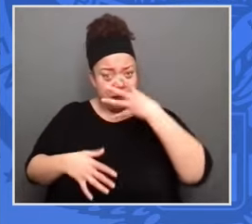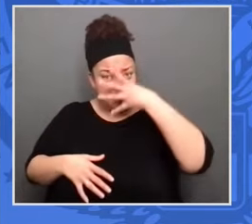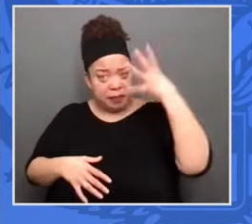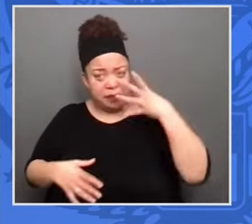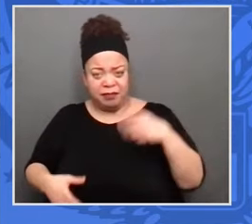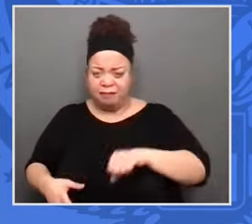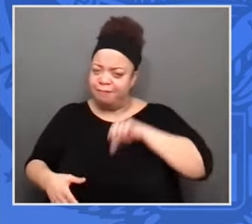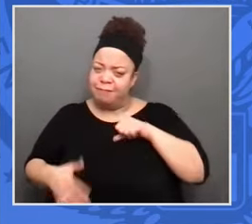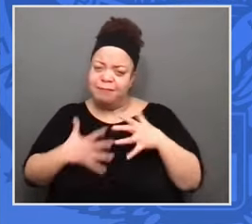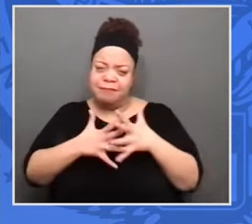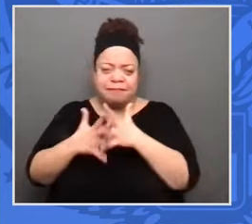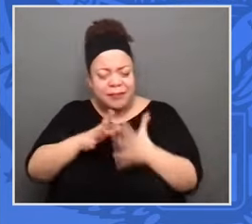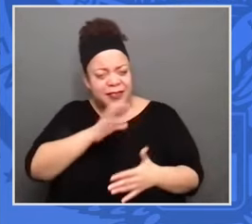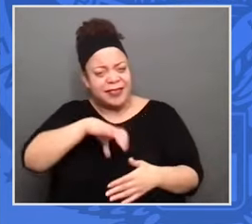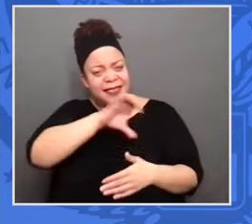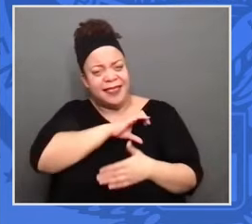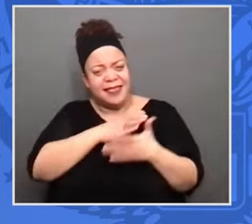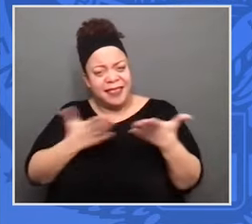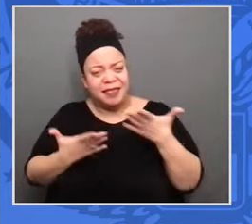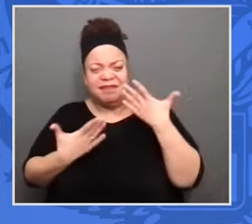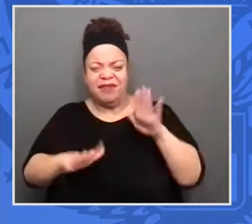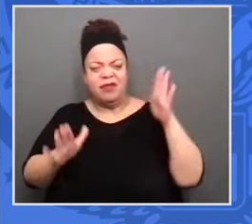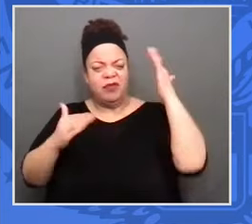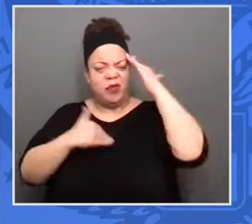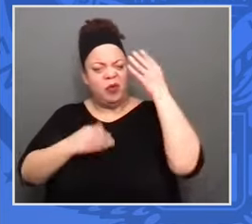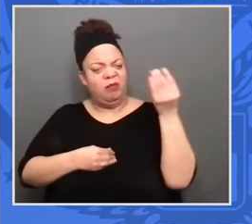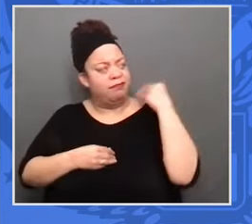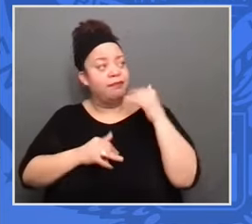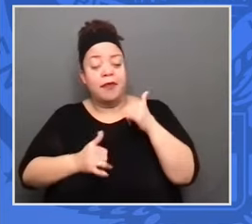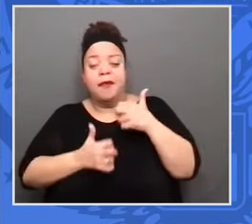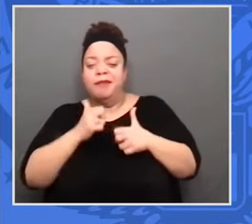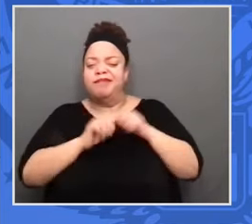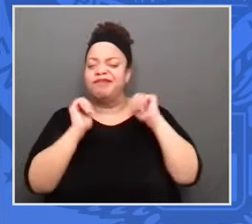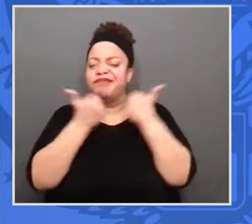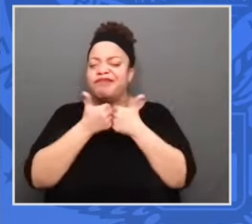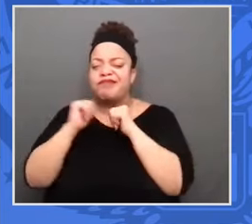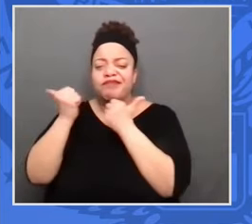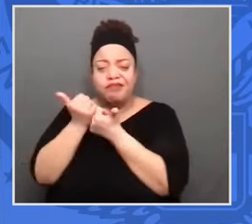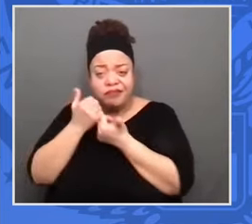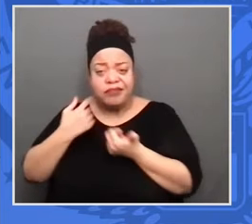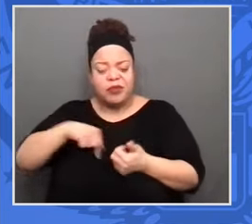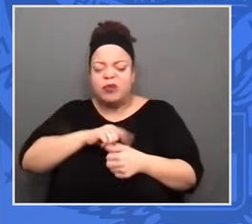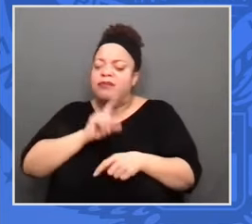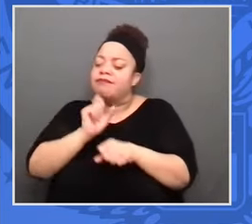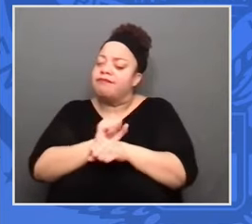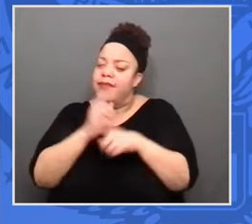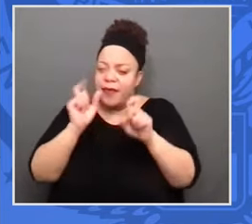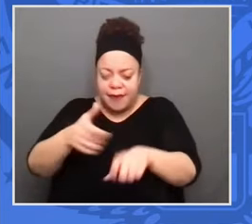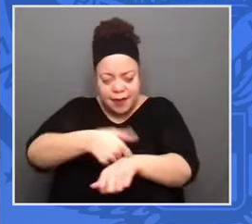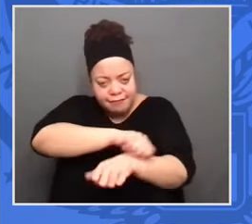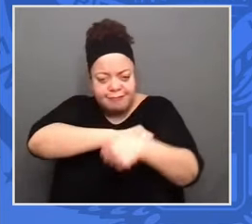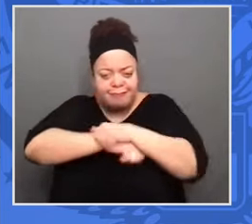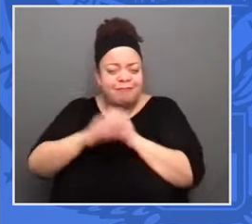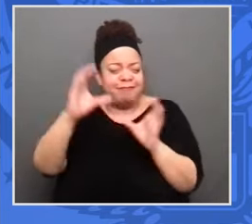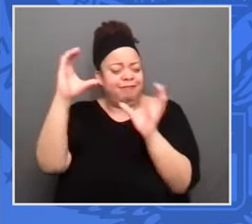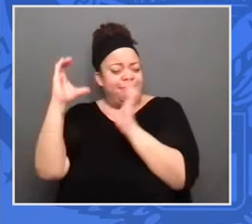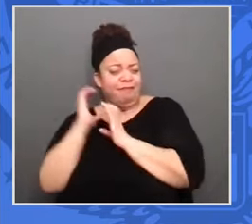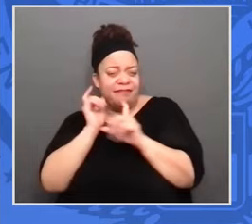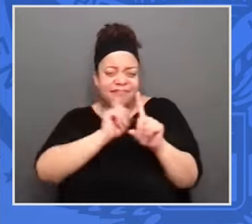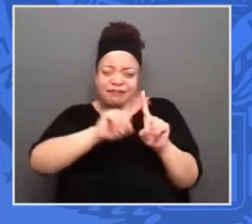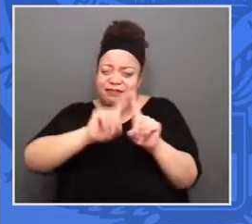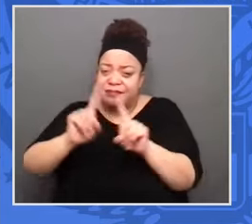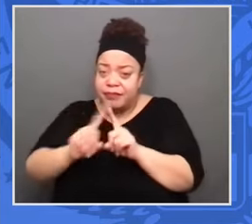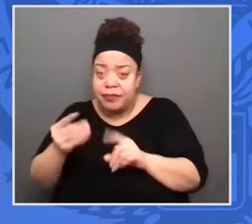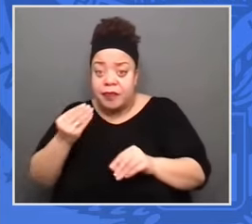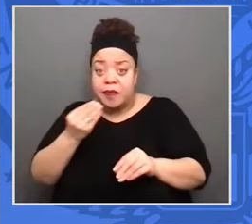through food banks, churches, and organizations like mine, World Central Kitchen, working with over 2,500 restaurants to prepare